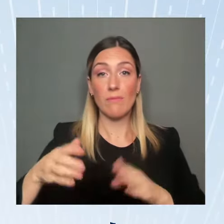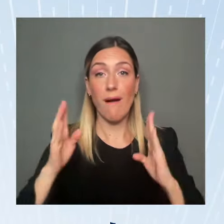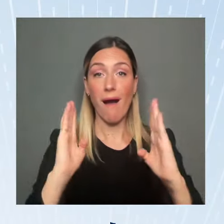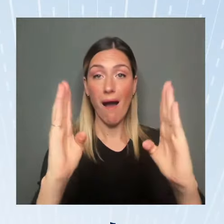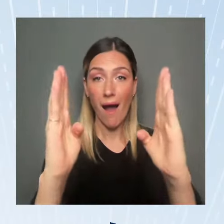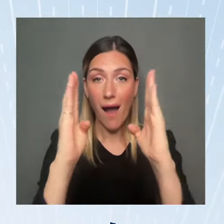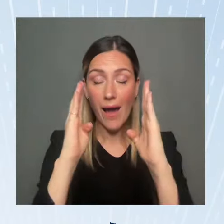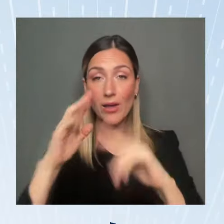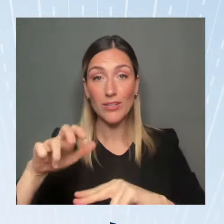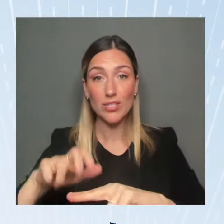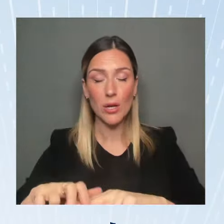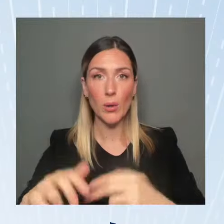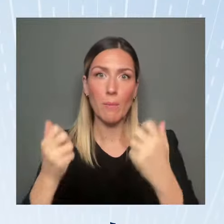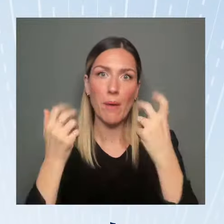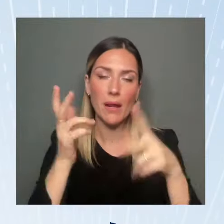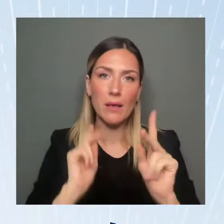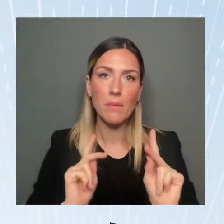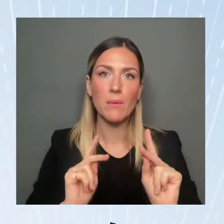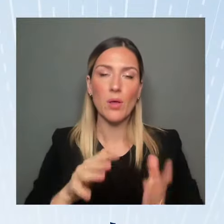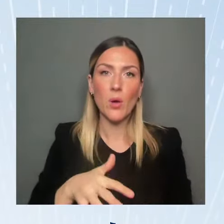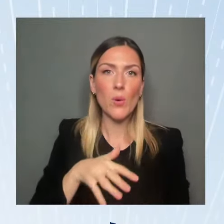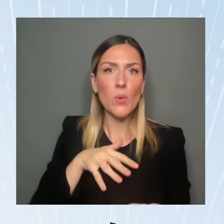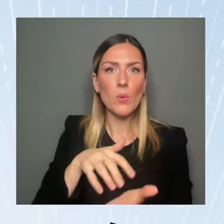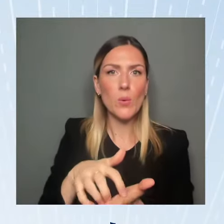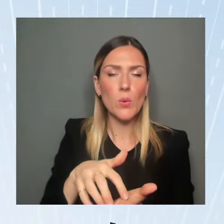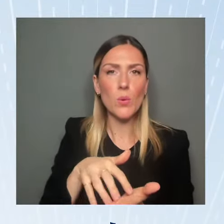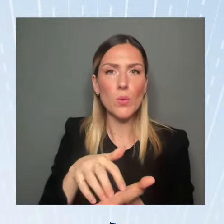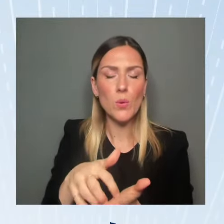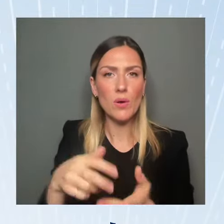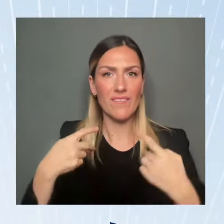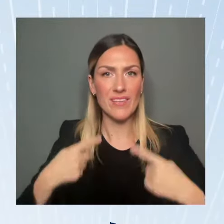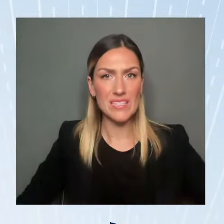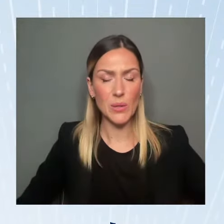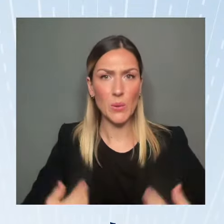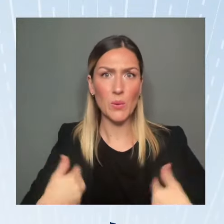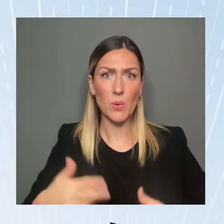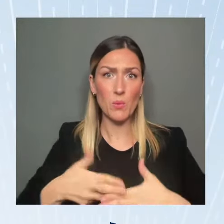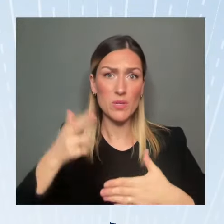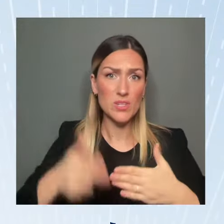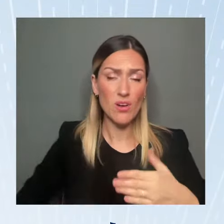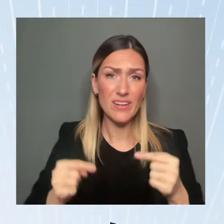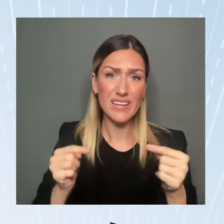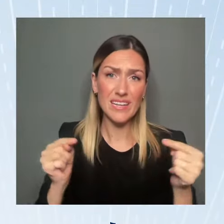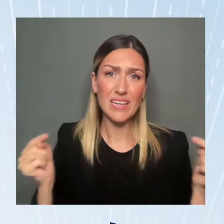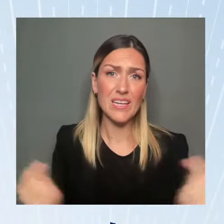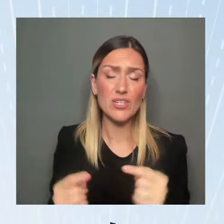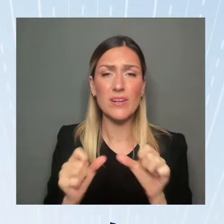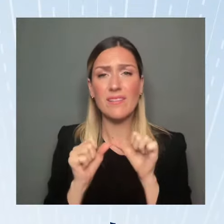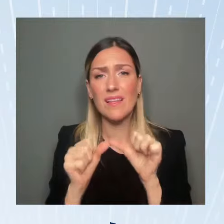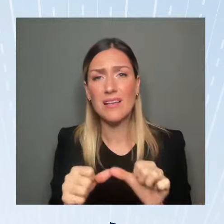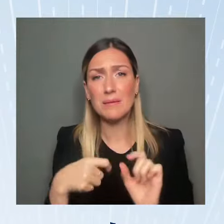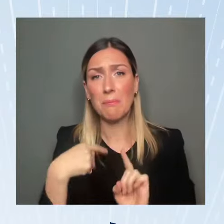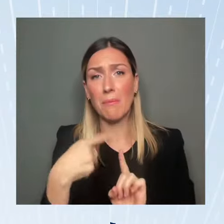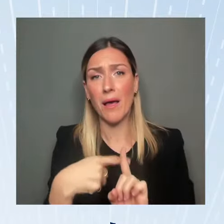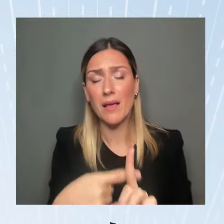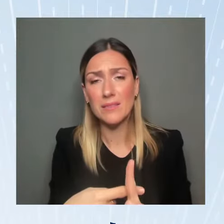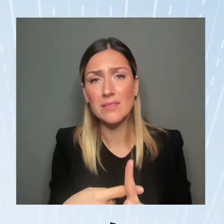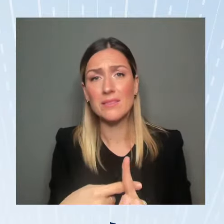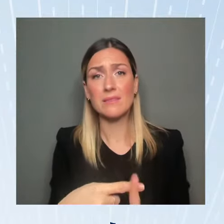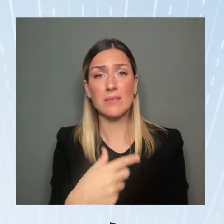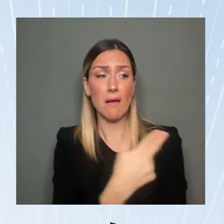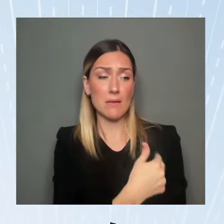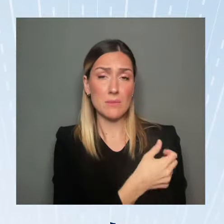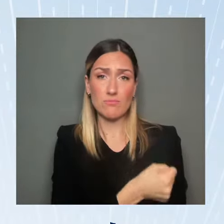who are physically fragile, that can result in an injury that will last for months or even require